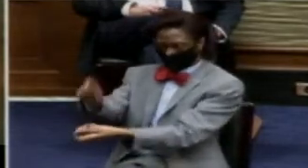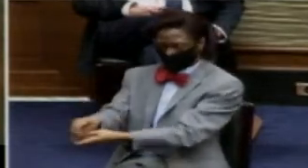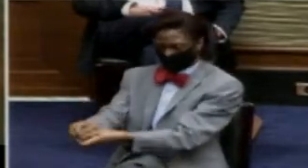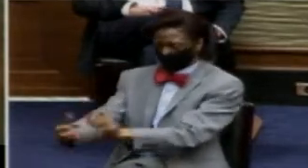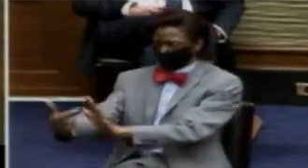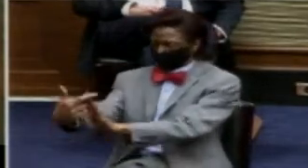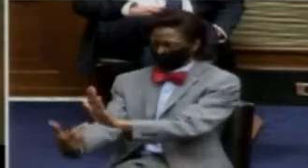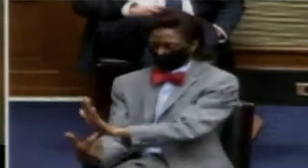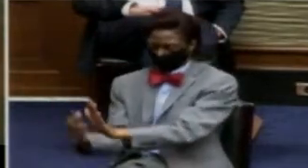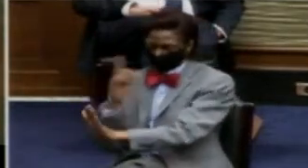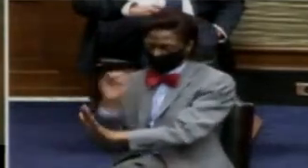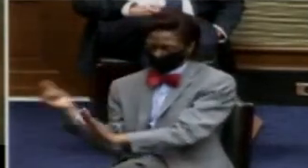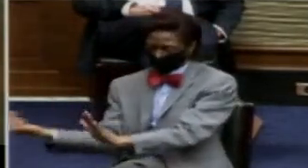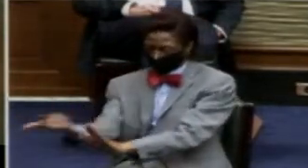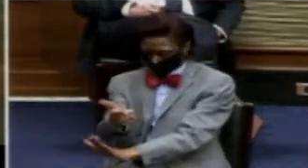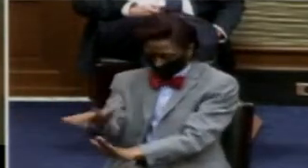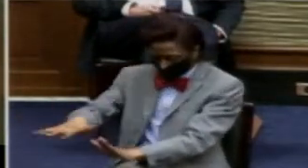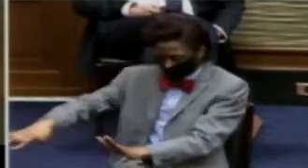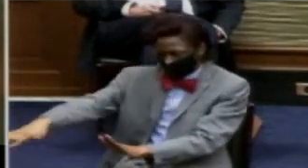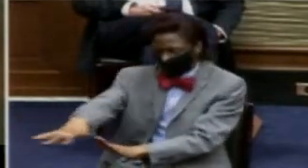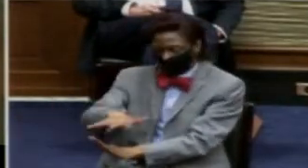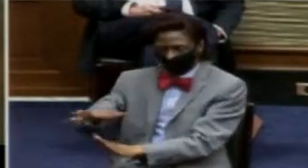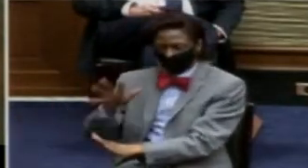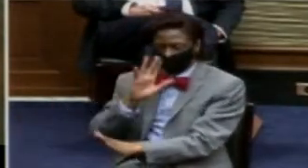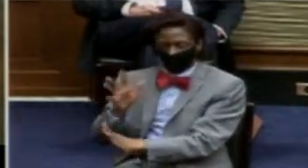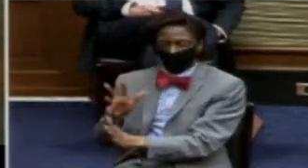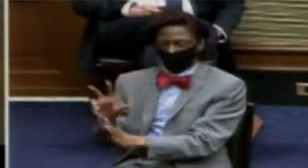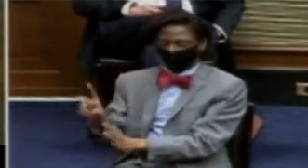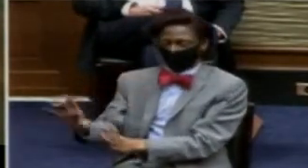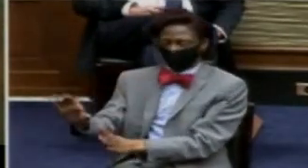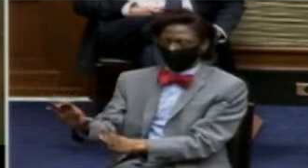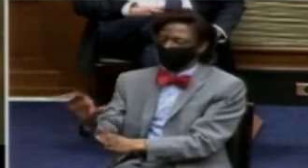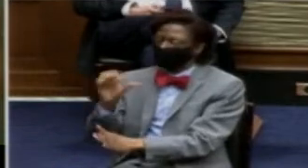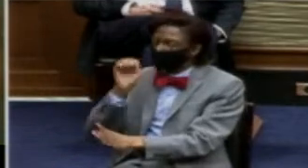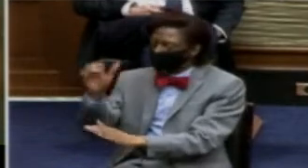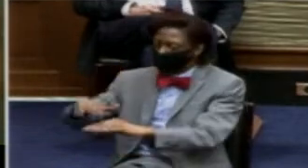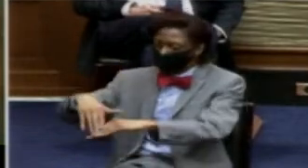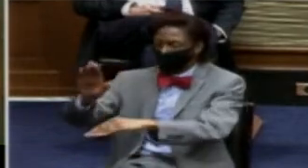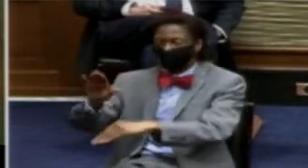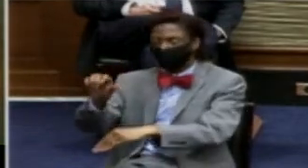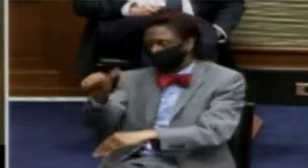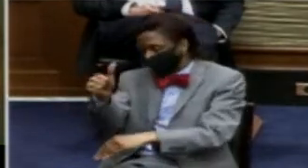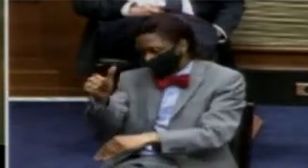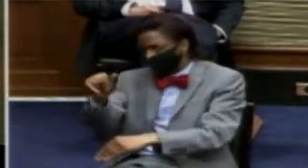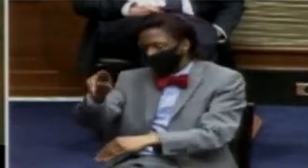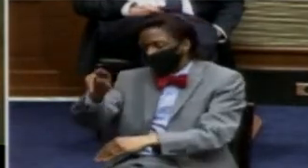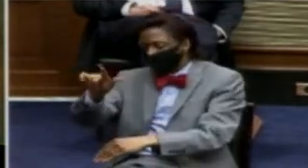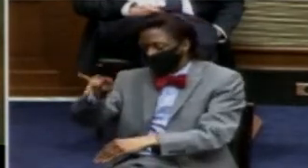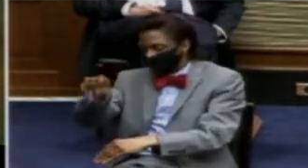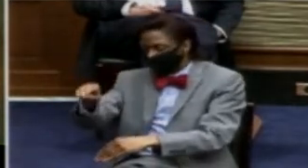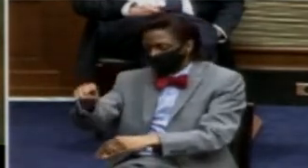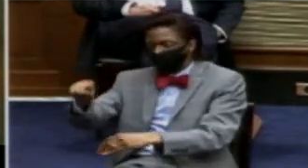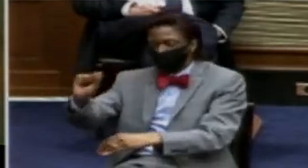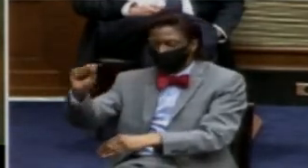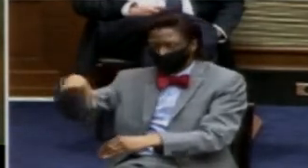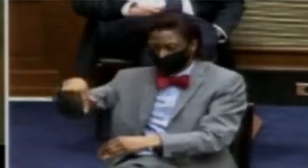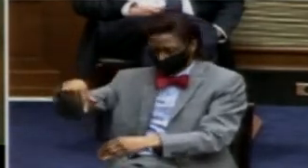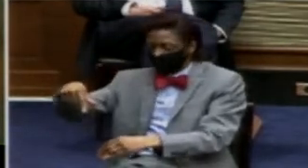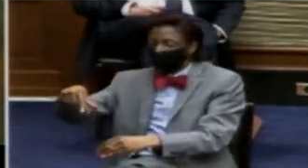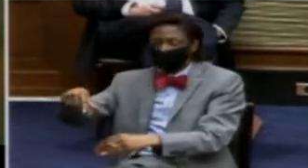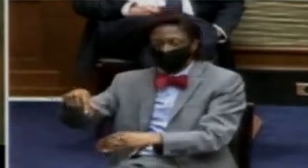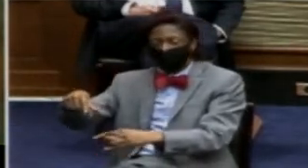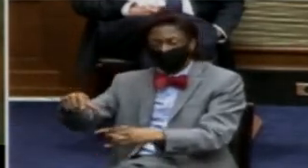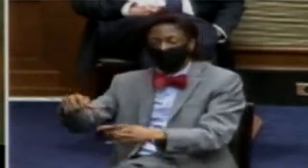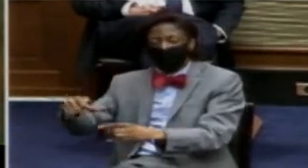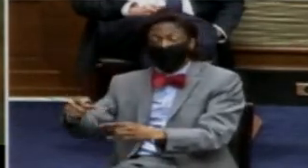cases whatsoever over such district not exceeding 10 miles square as may by cession of particular states